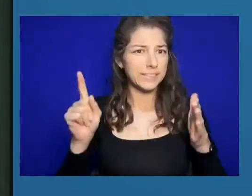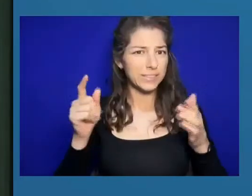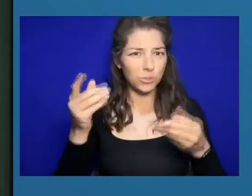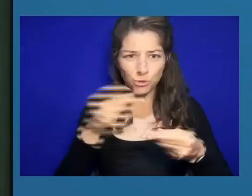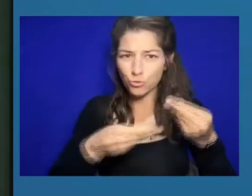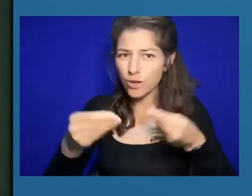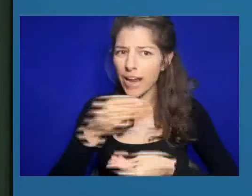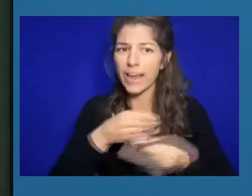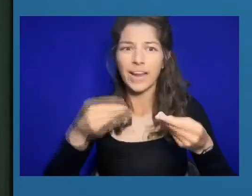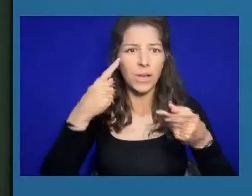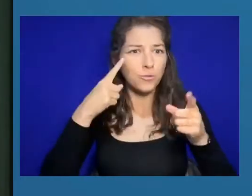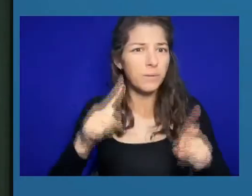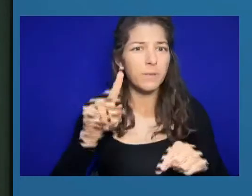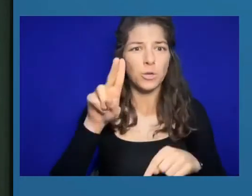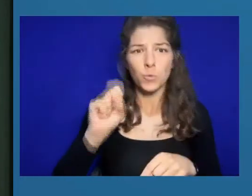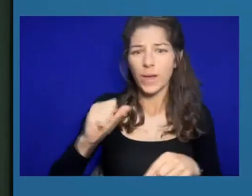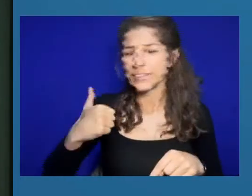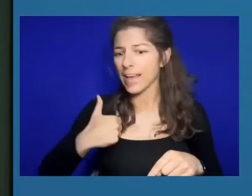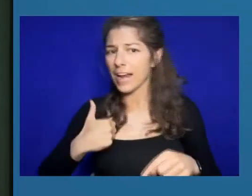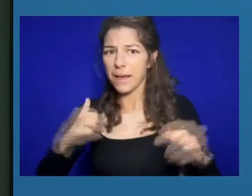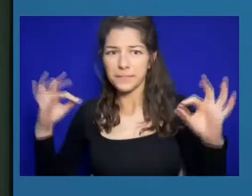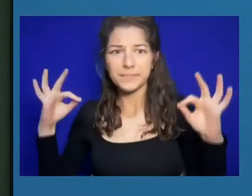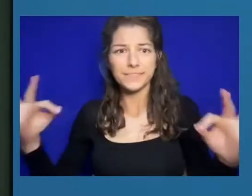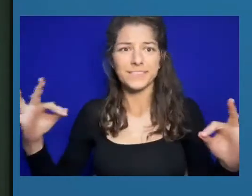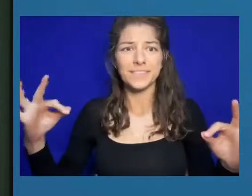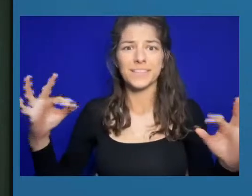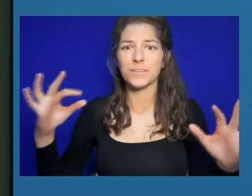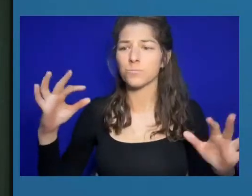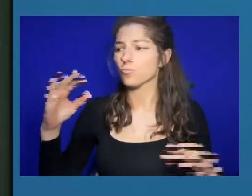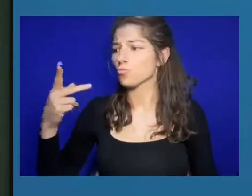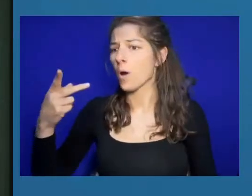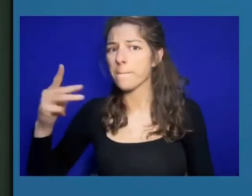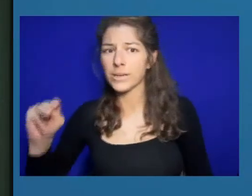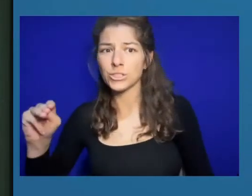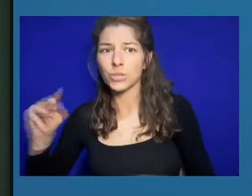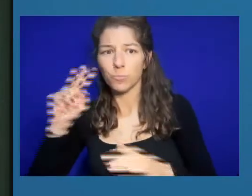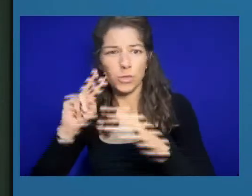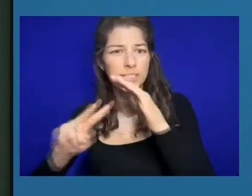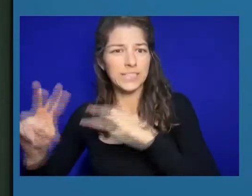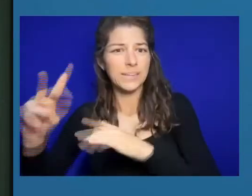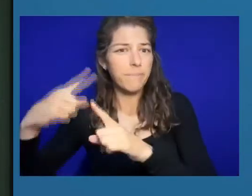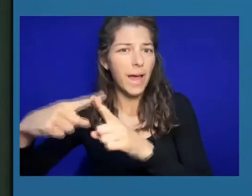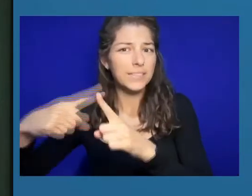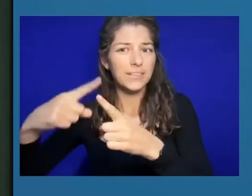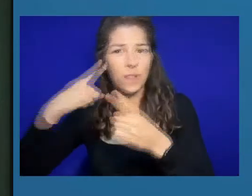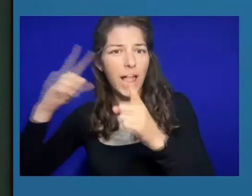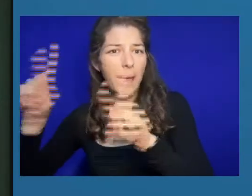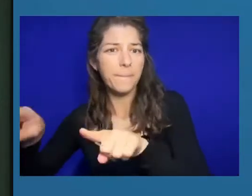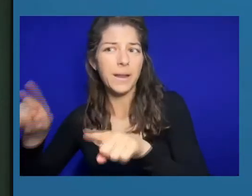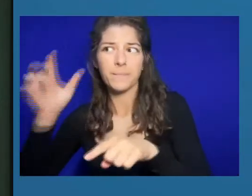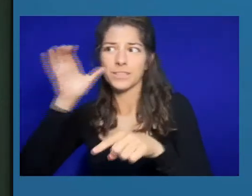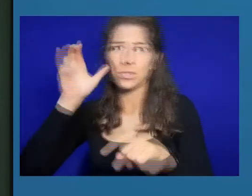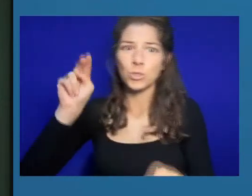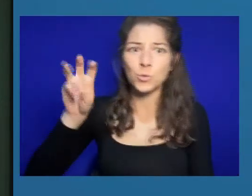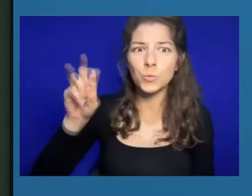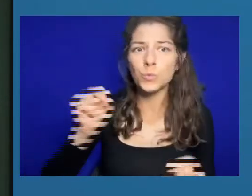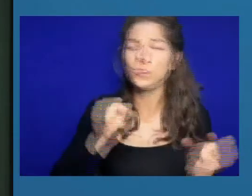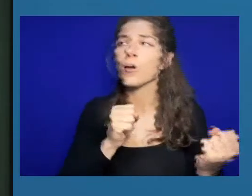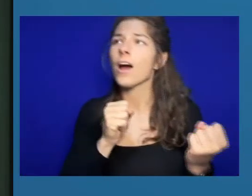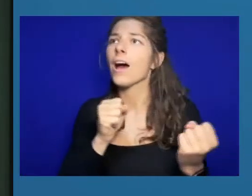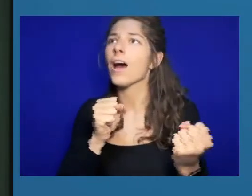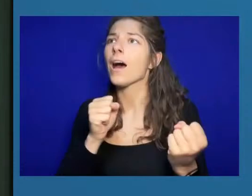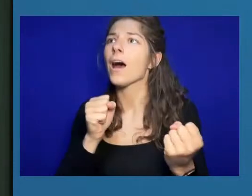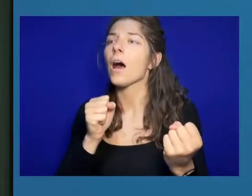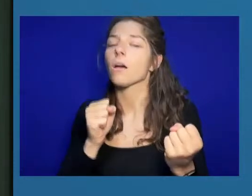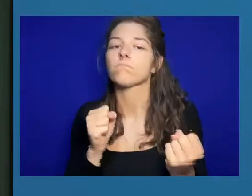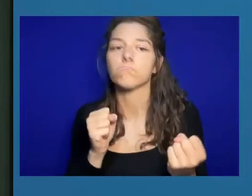between the U.S. and Canada. Prime Minister Carney is predicting very positively it's going to happen. I'm listening to the news on the way over. Suddenly I